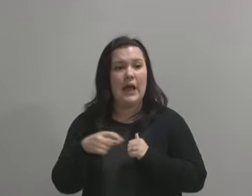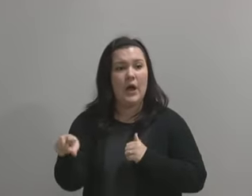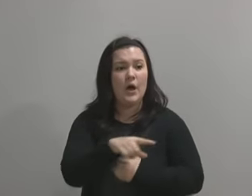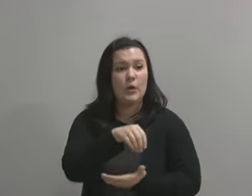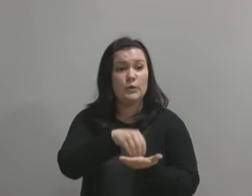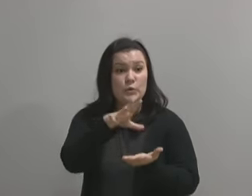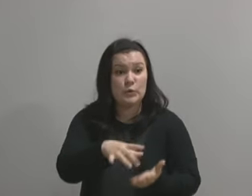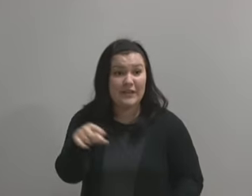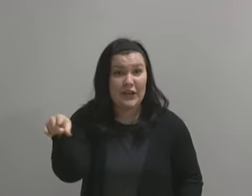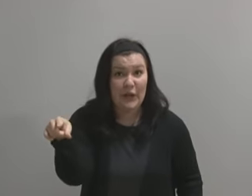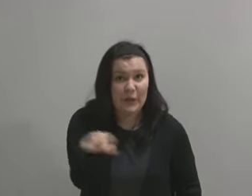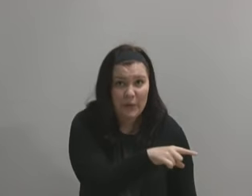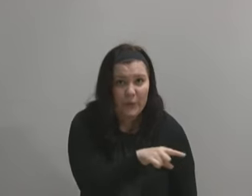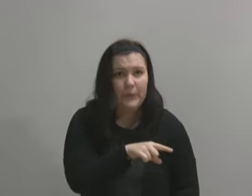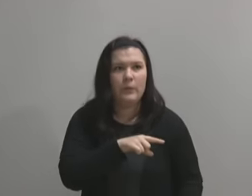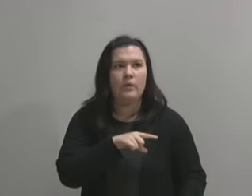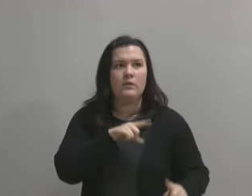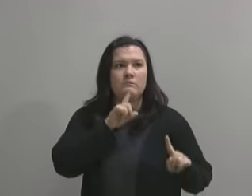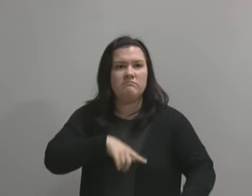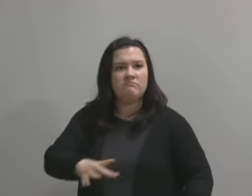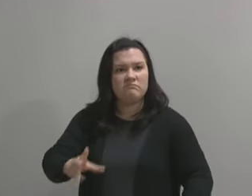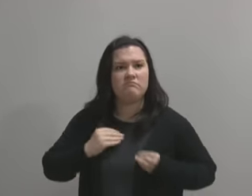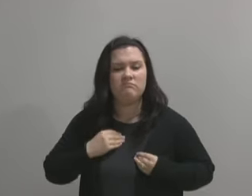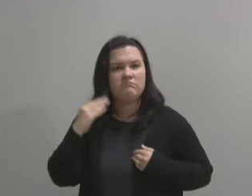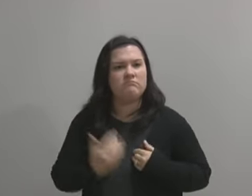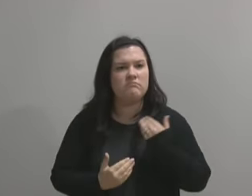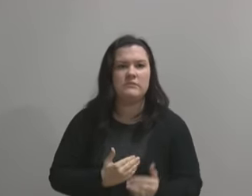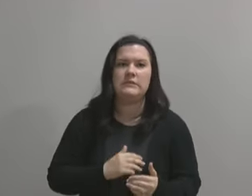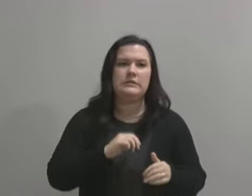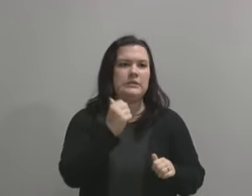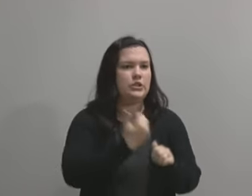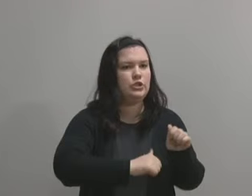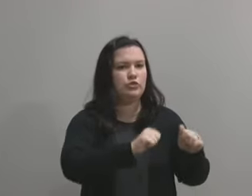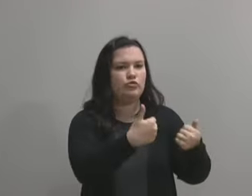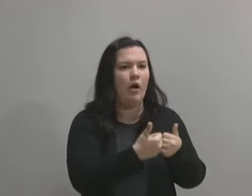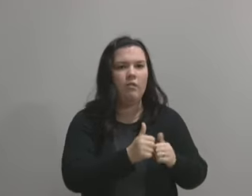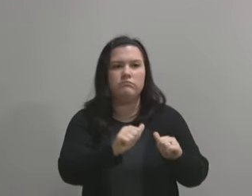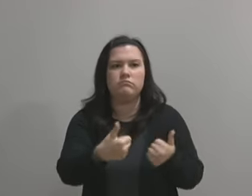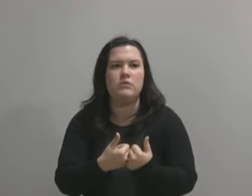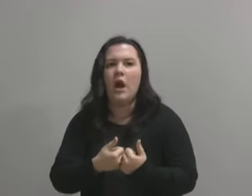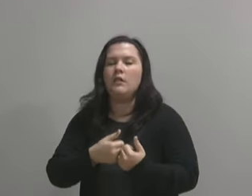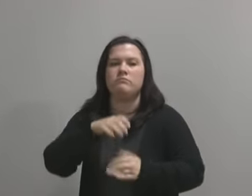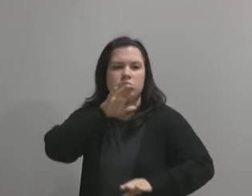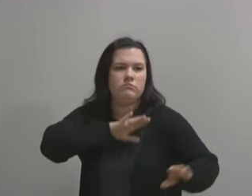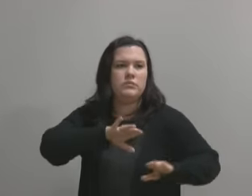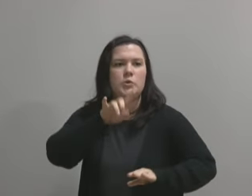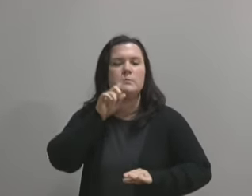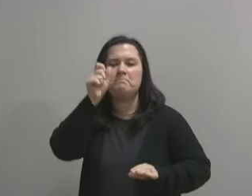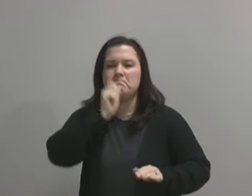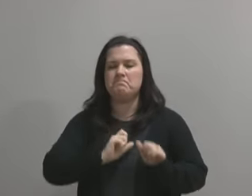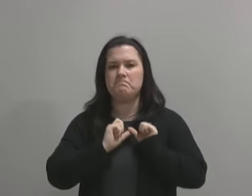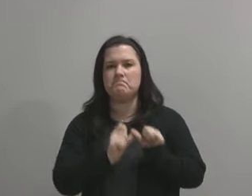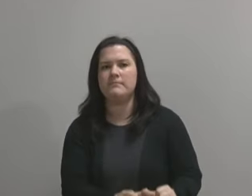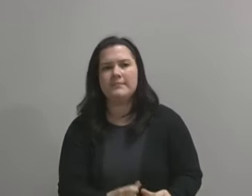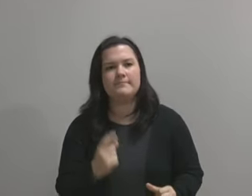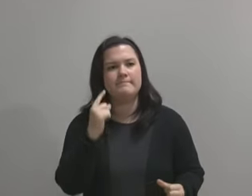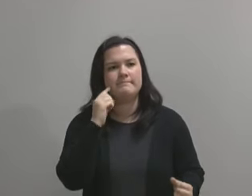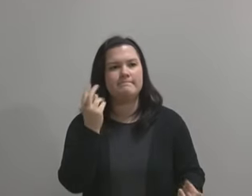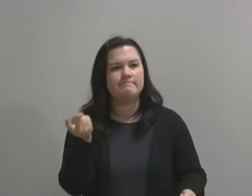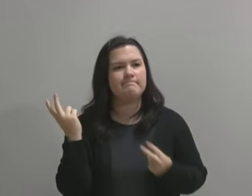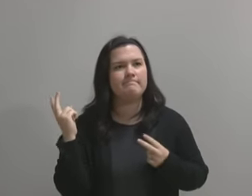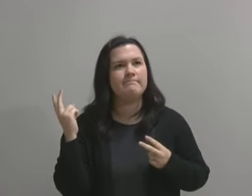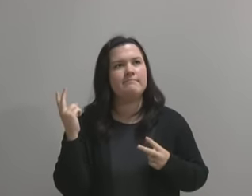that's you, responded to one challenge after another, I think of our late